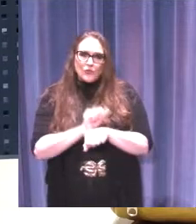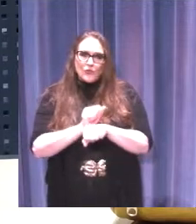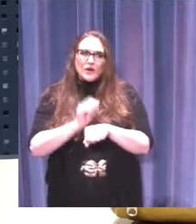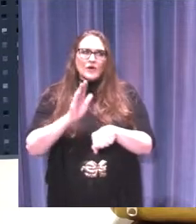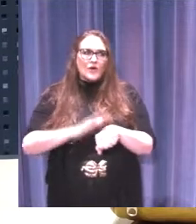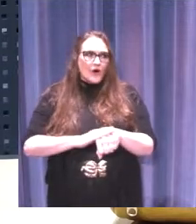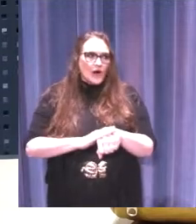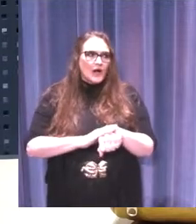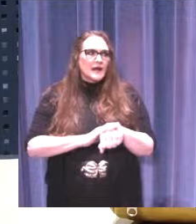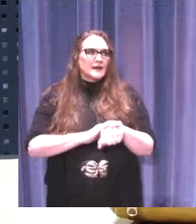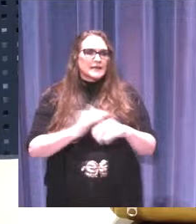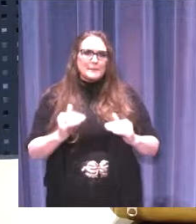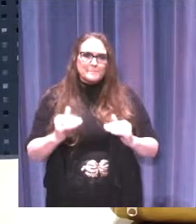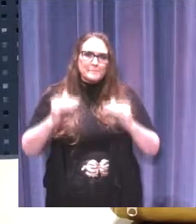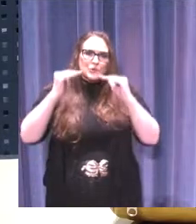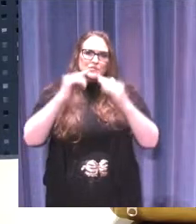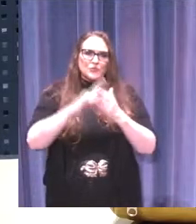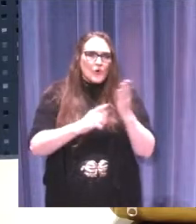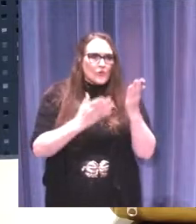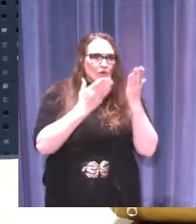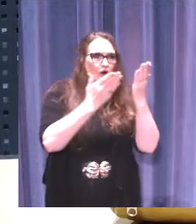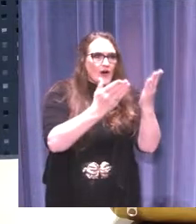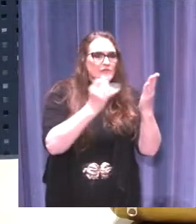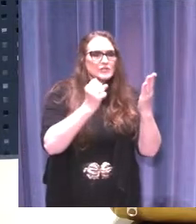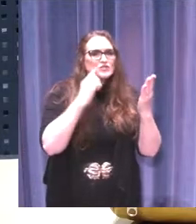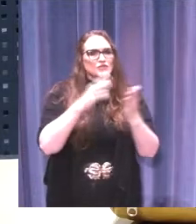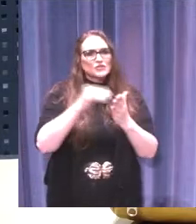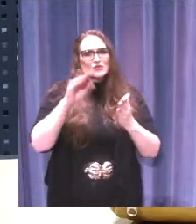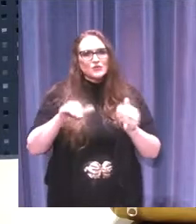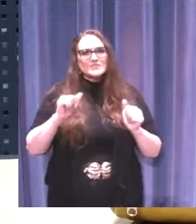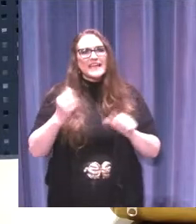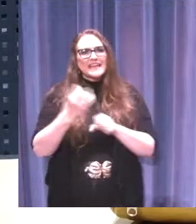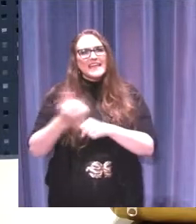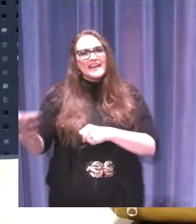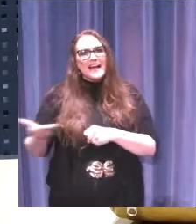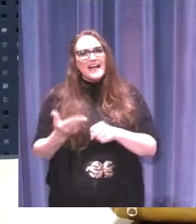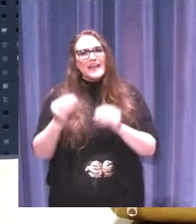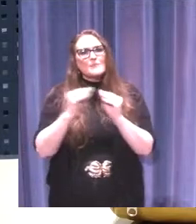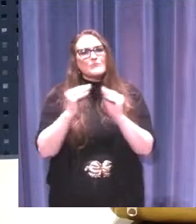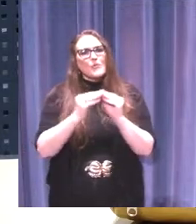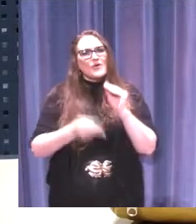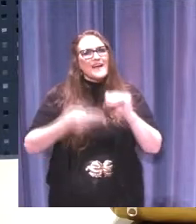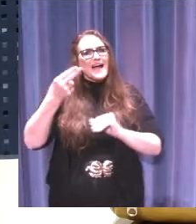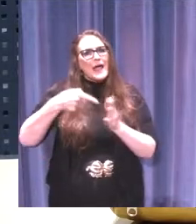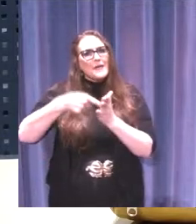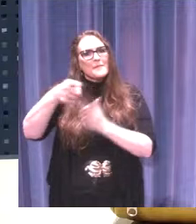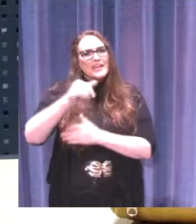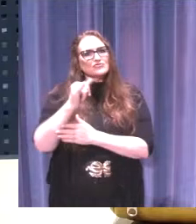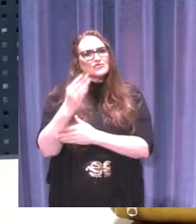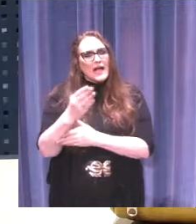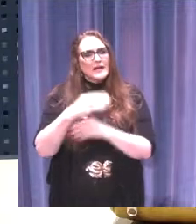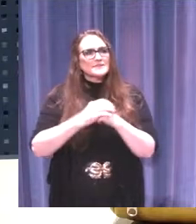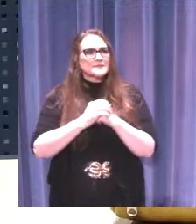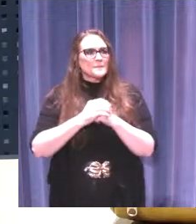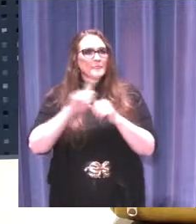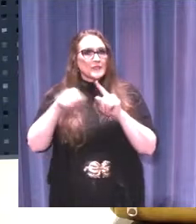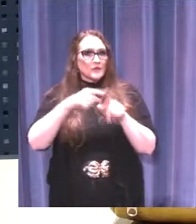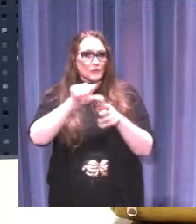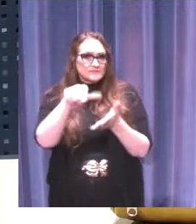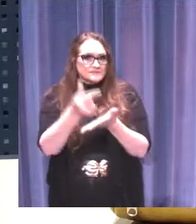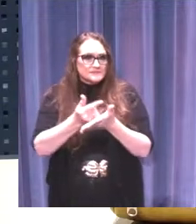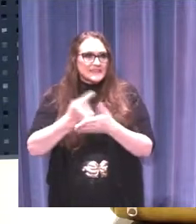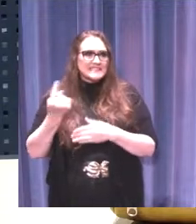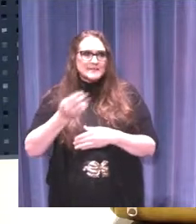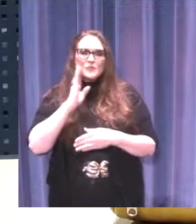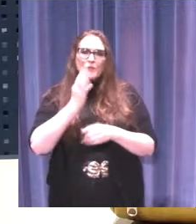on boosting what we offer so that students can get higher paying jobs upon graduation, something that